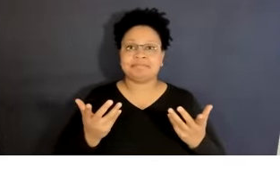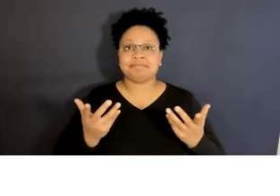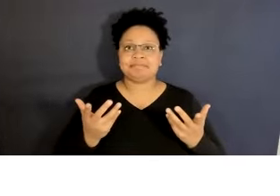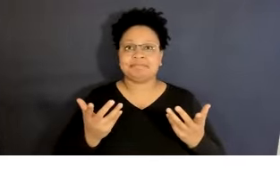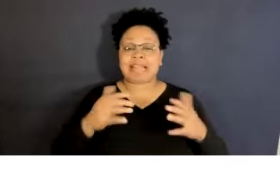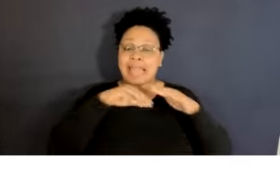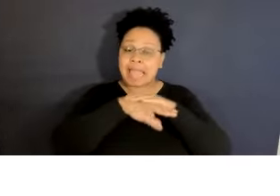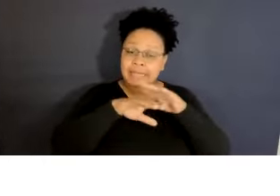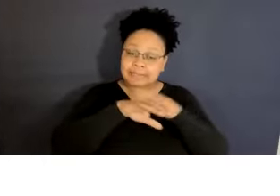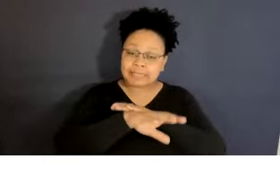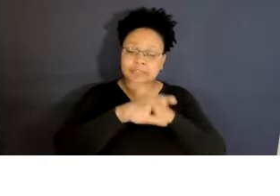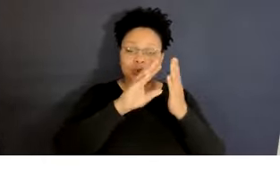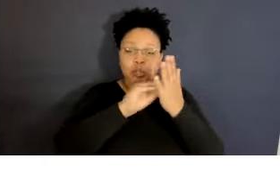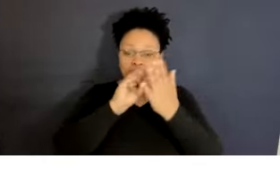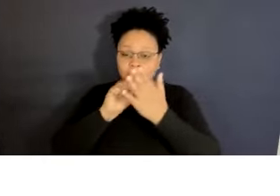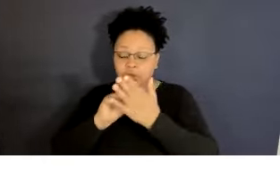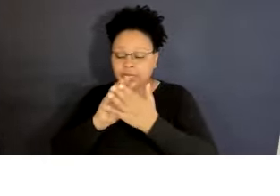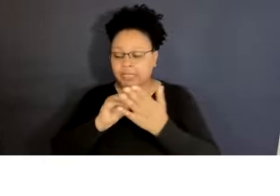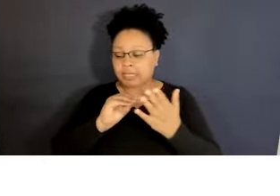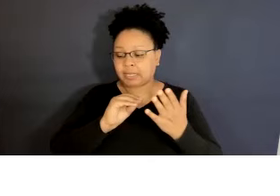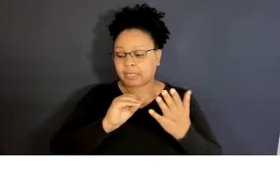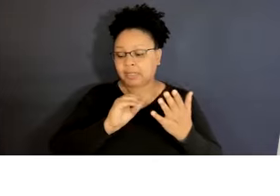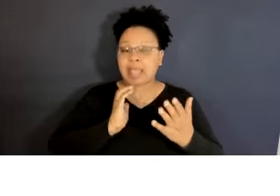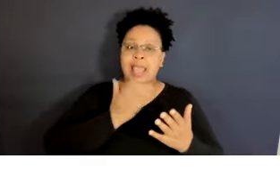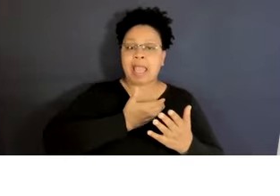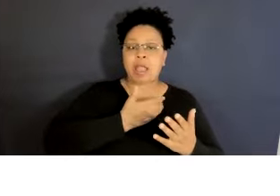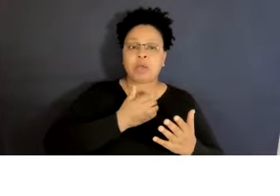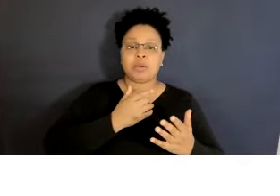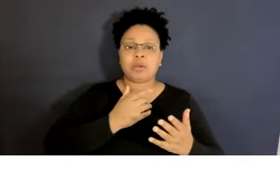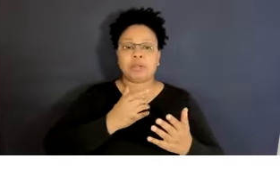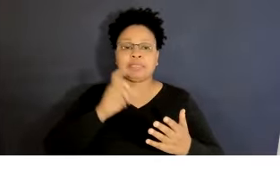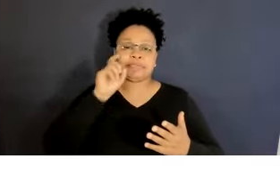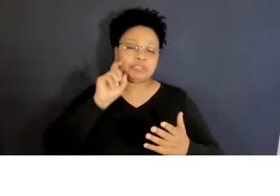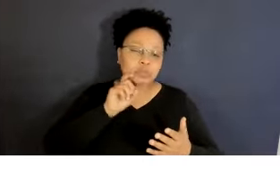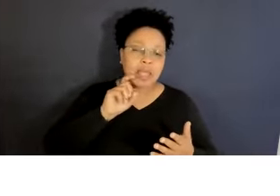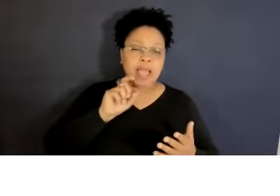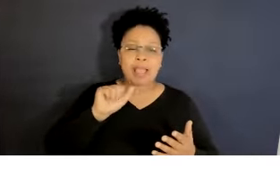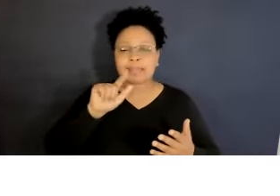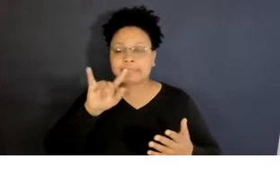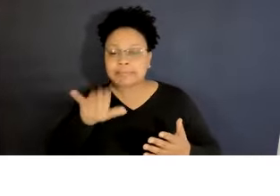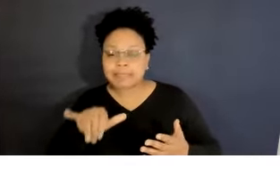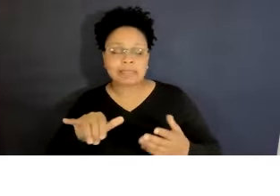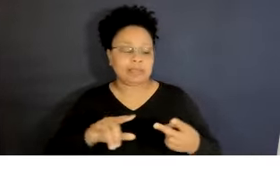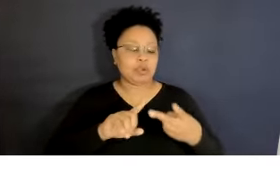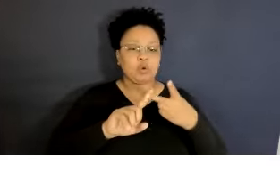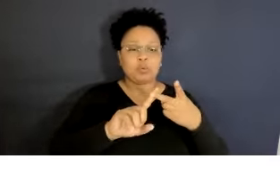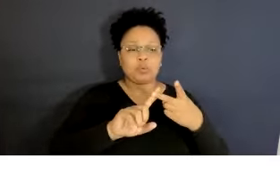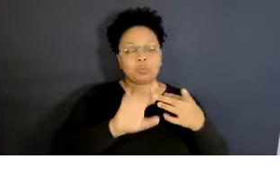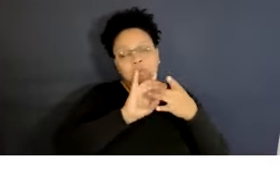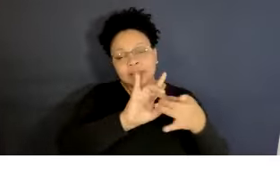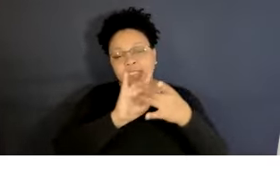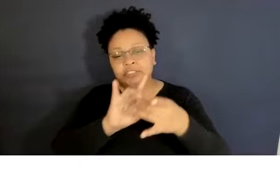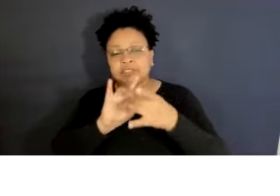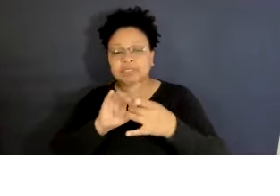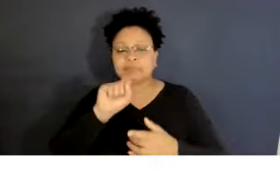access to learning about our sexuality, our relationship styles, or our desires